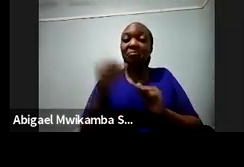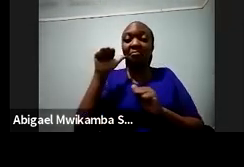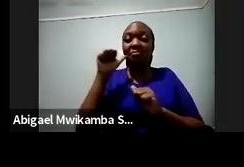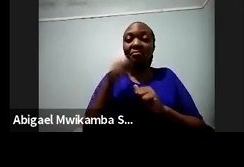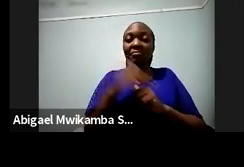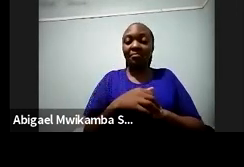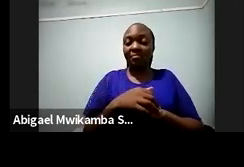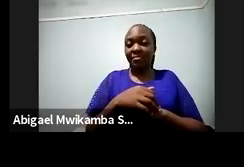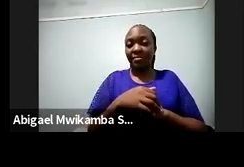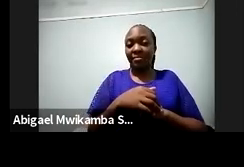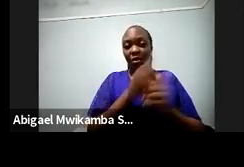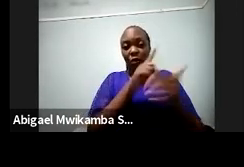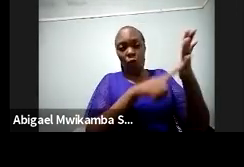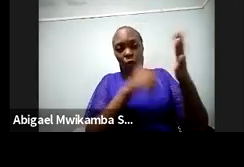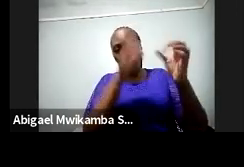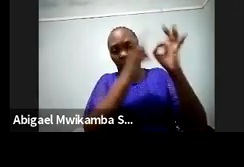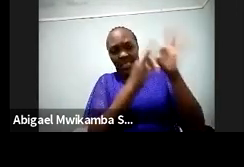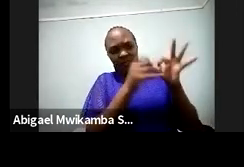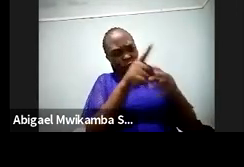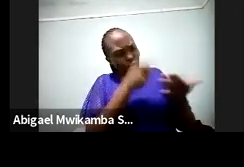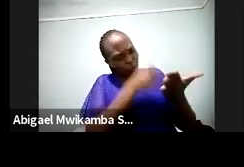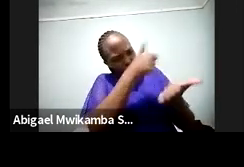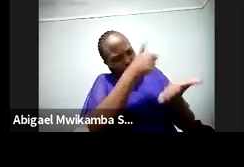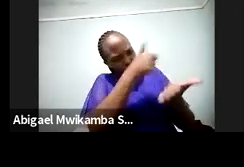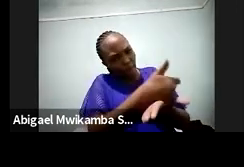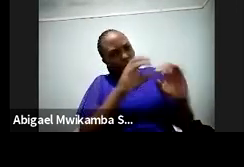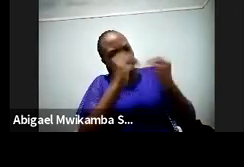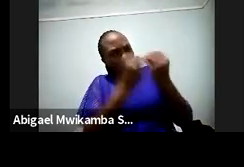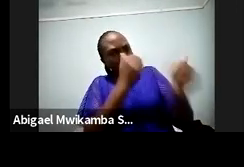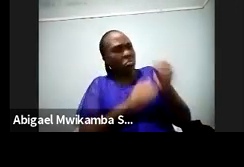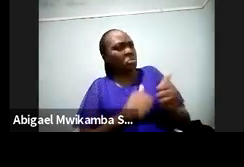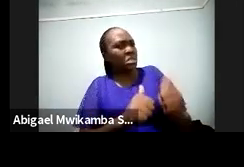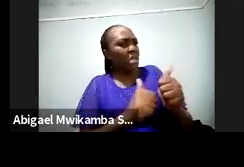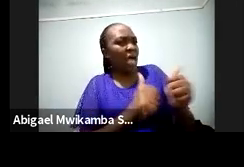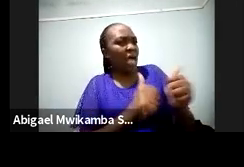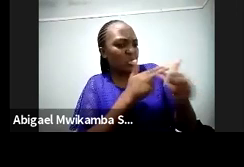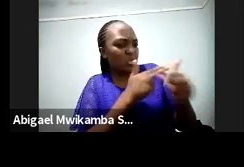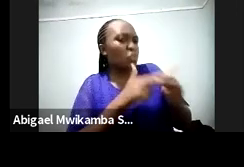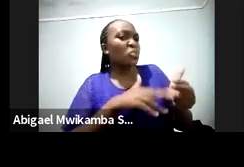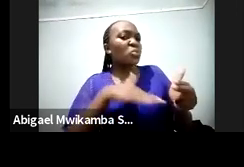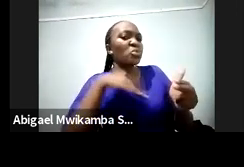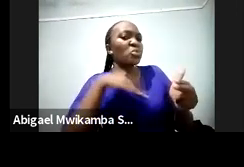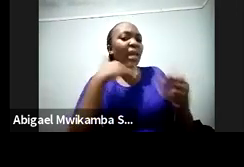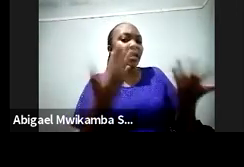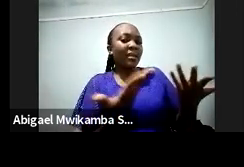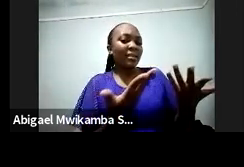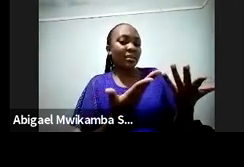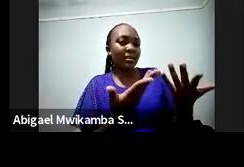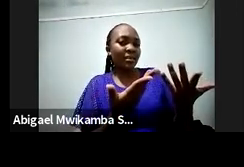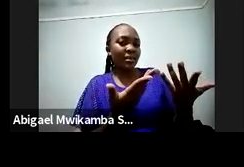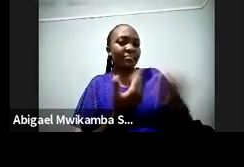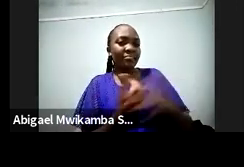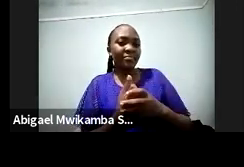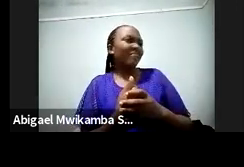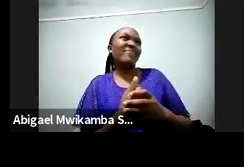buy organizations that are dying and you die with the organizations? It's highly unlikely